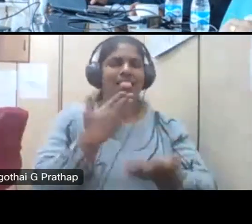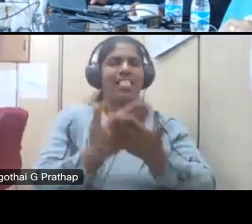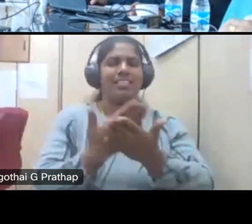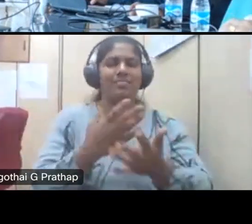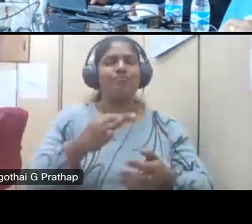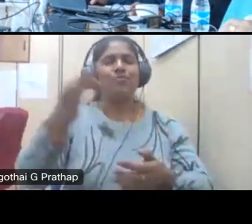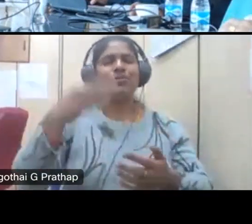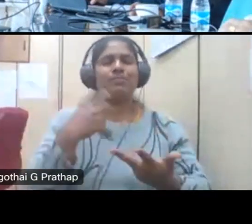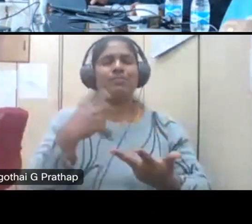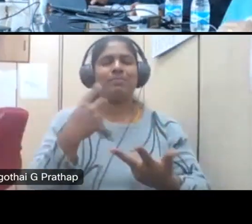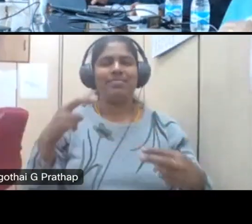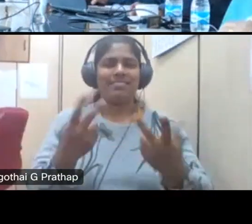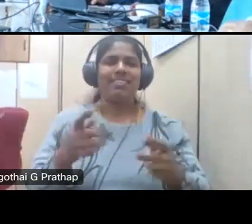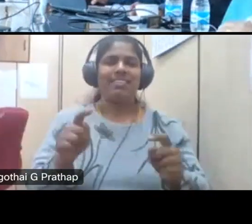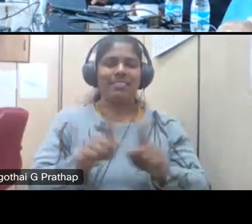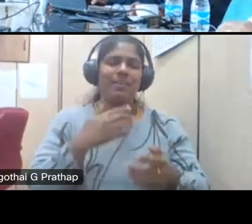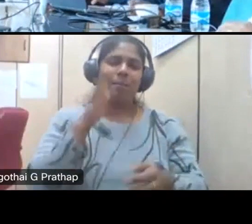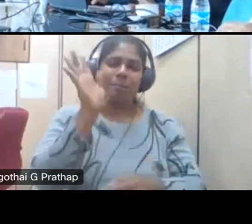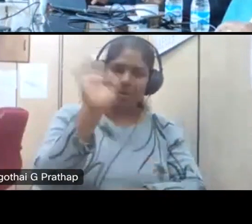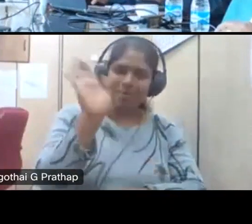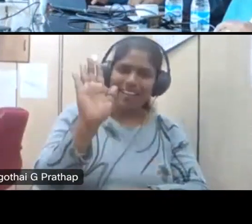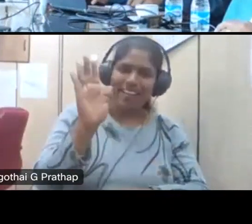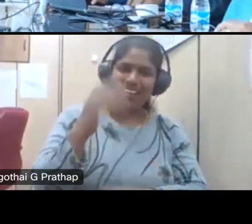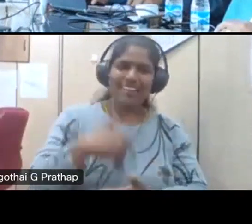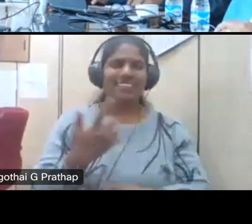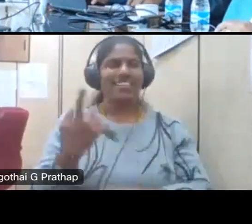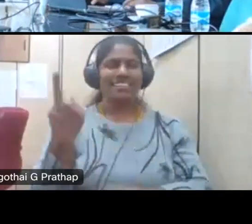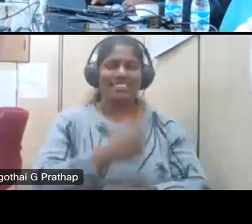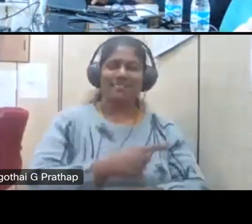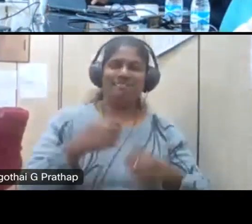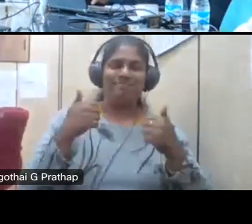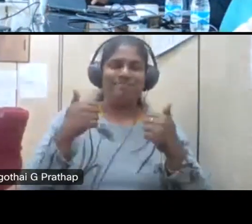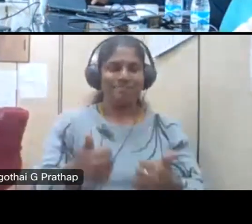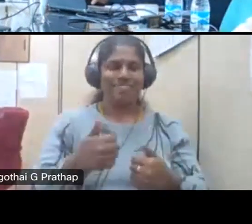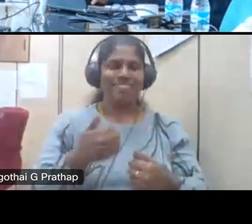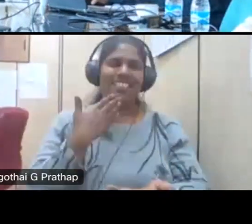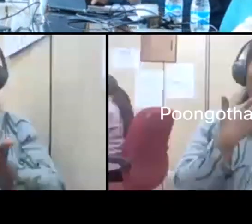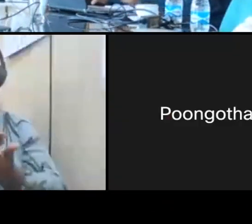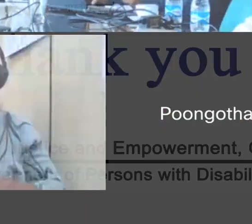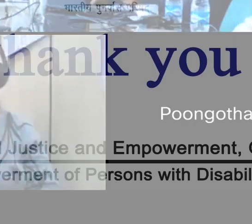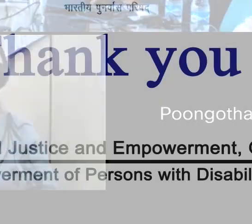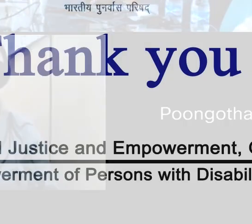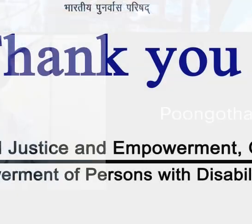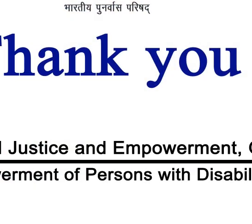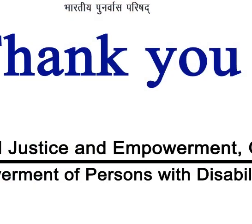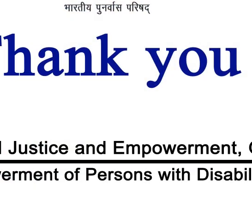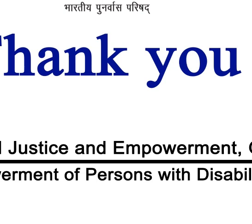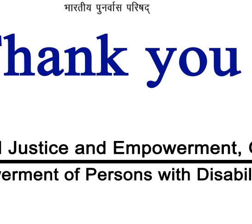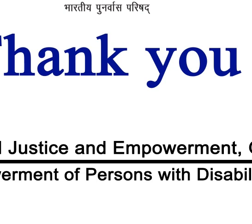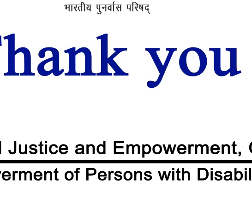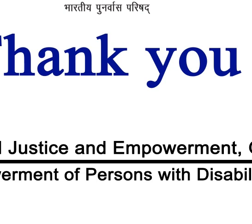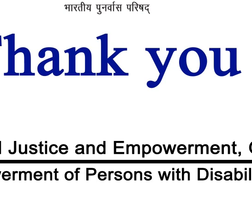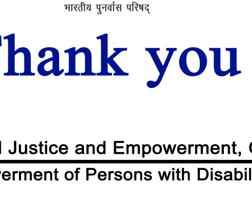future. Bye-bye, everybody, and have a great day.